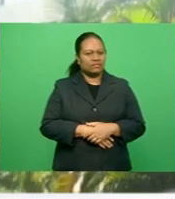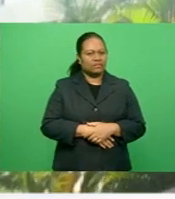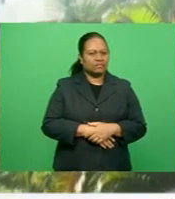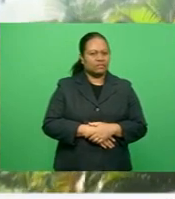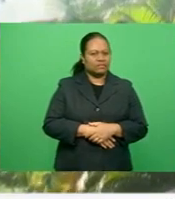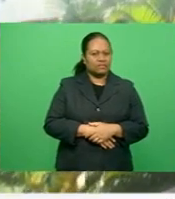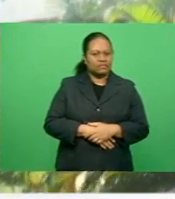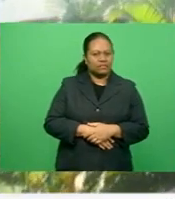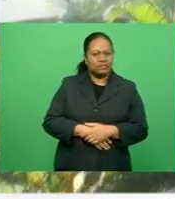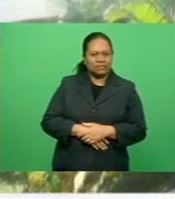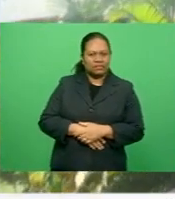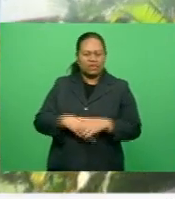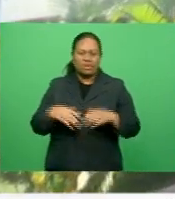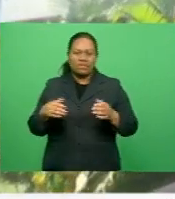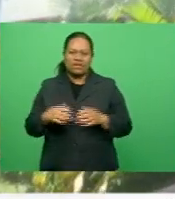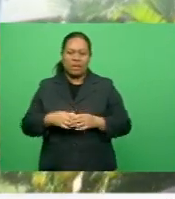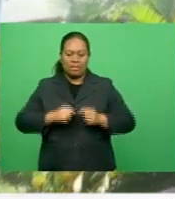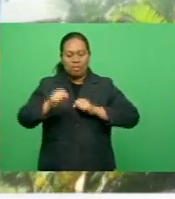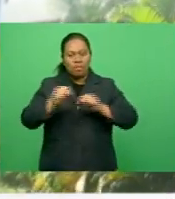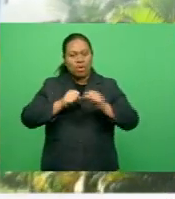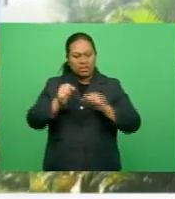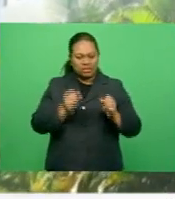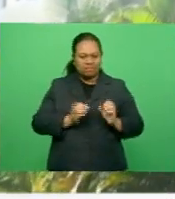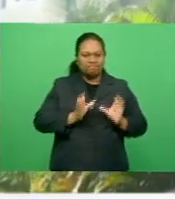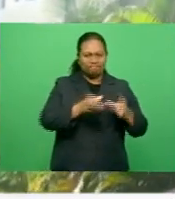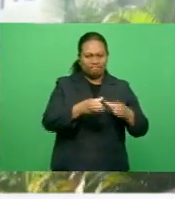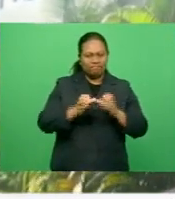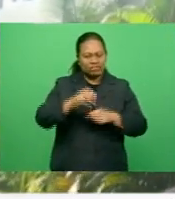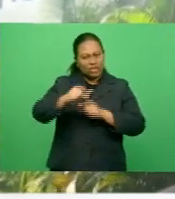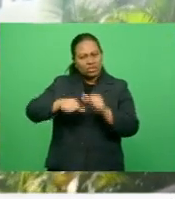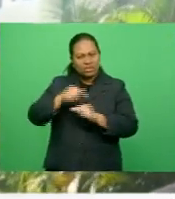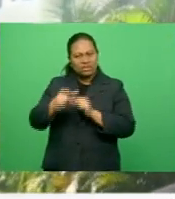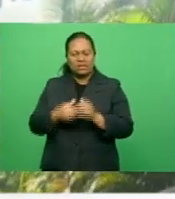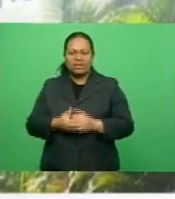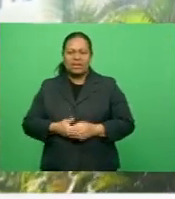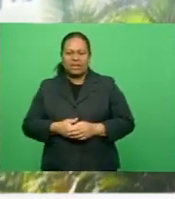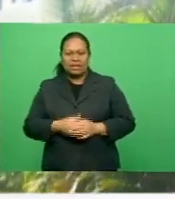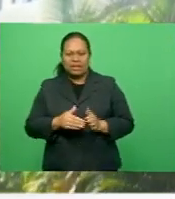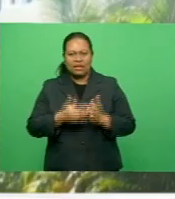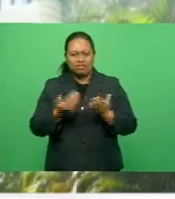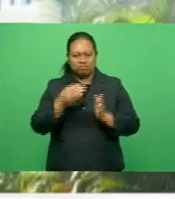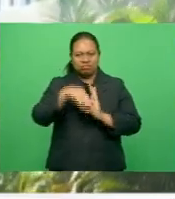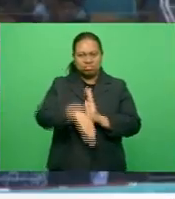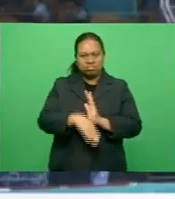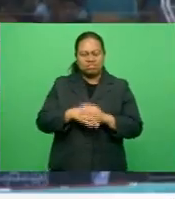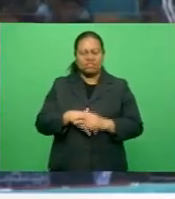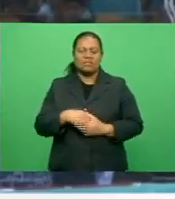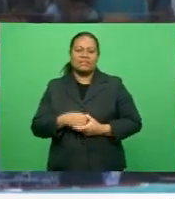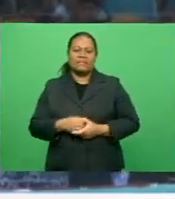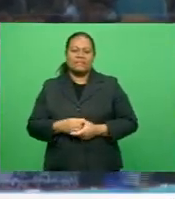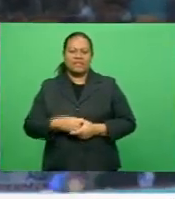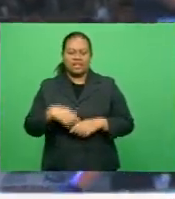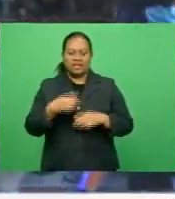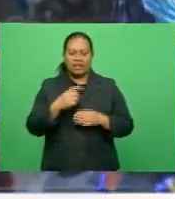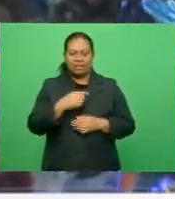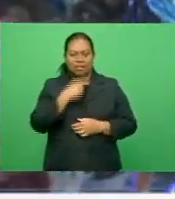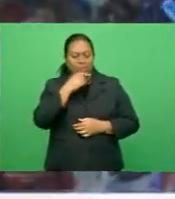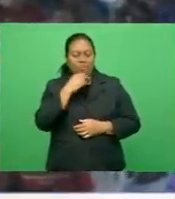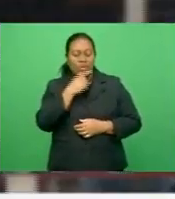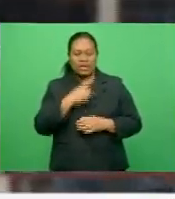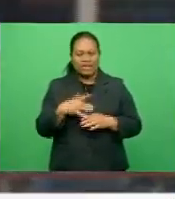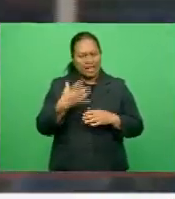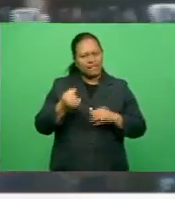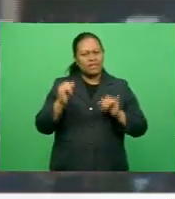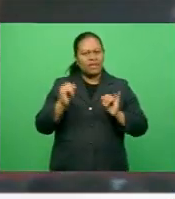My fans, from the Boxing Commission, from everybody that I have let down, yet for even my opponents. The 26-year-old has issued